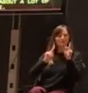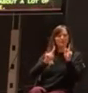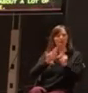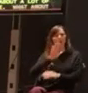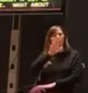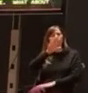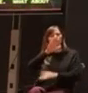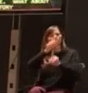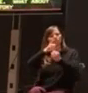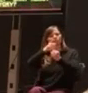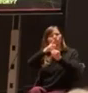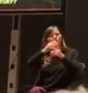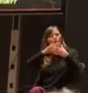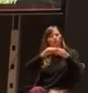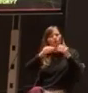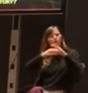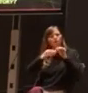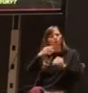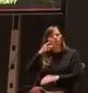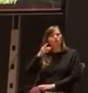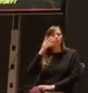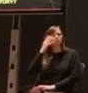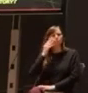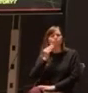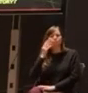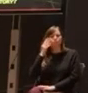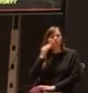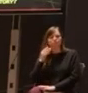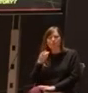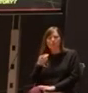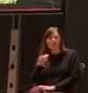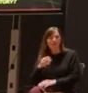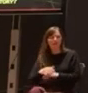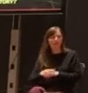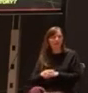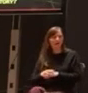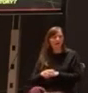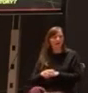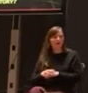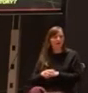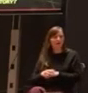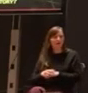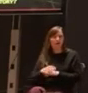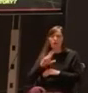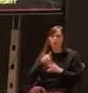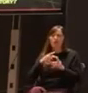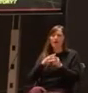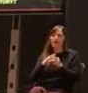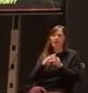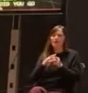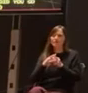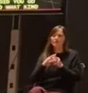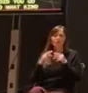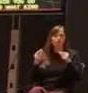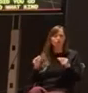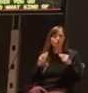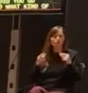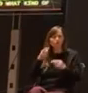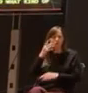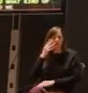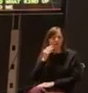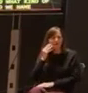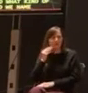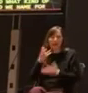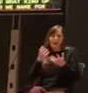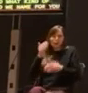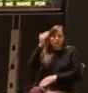story? What did you go through and what kind of a park should we make for you? No, I'm just saying, I'd